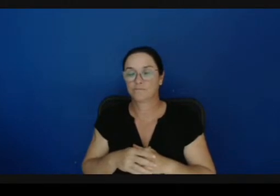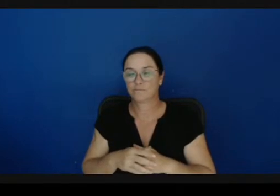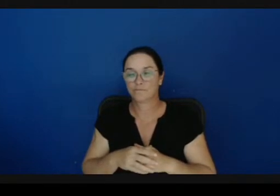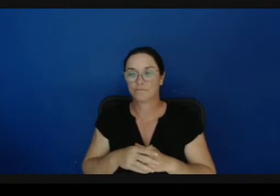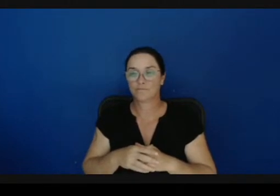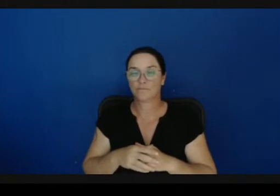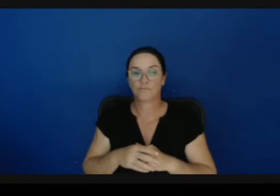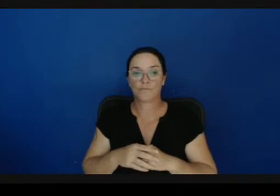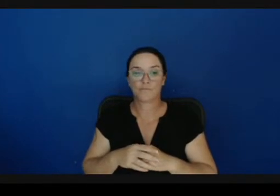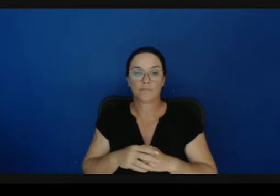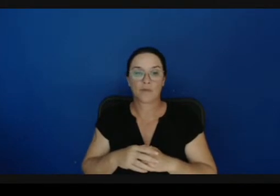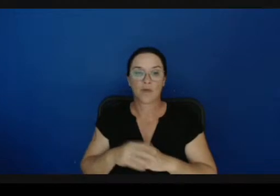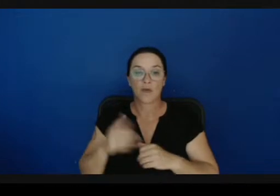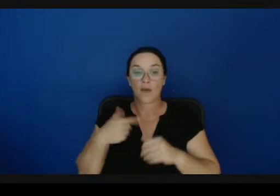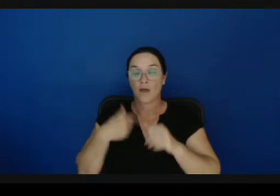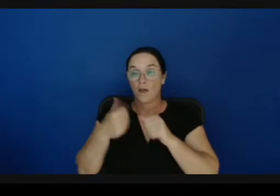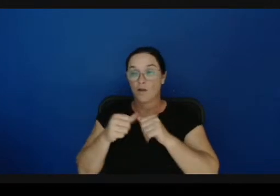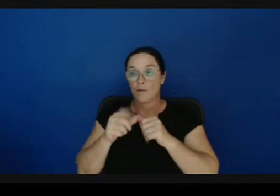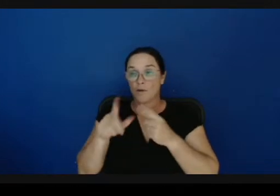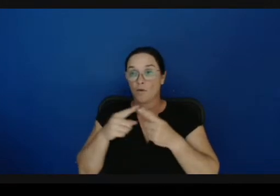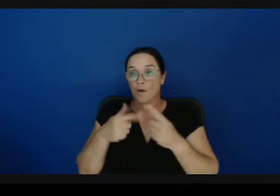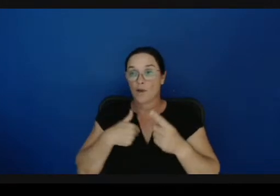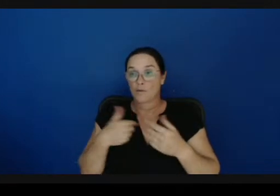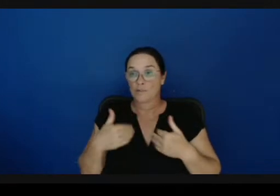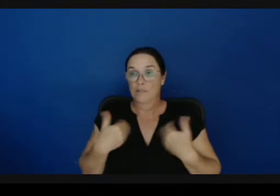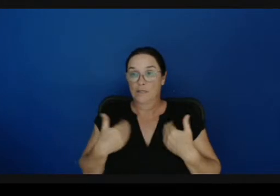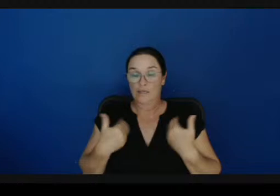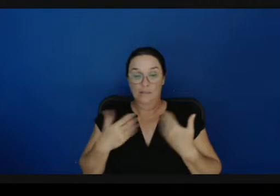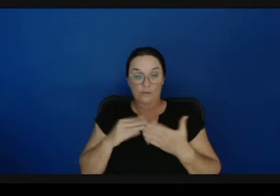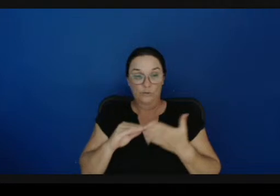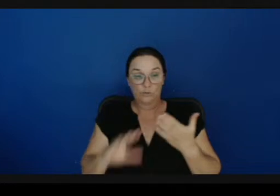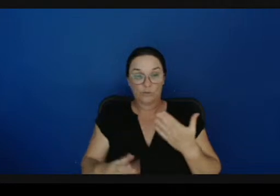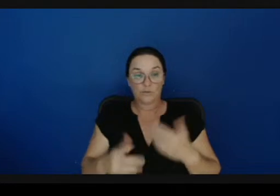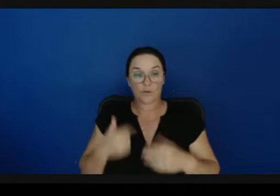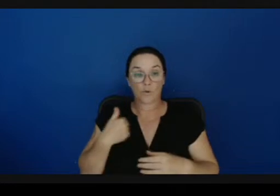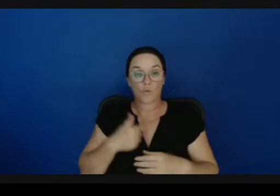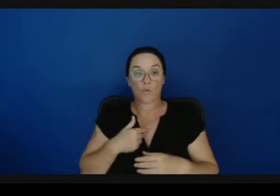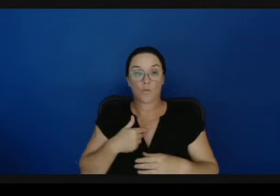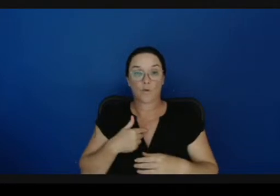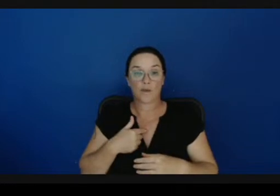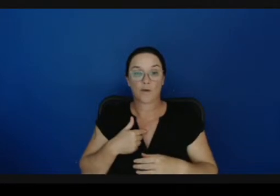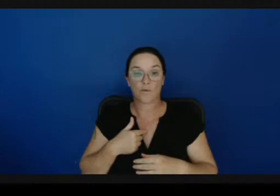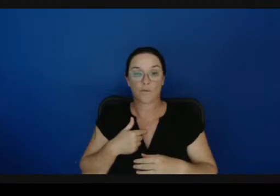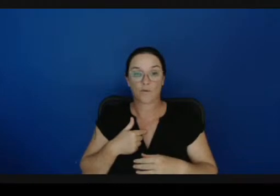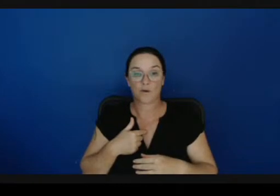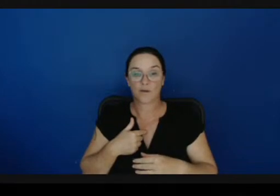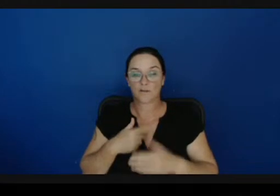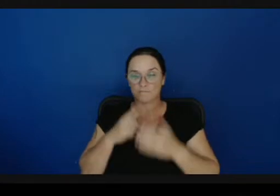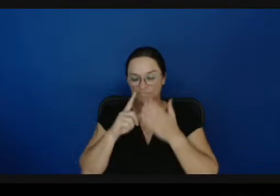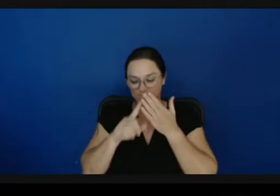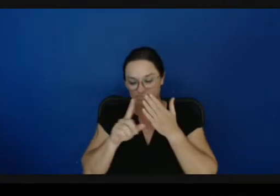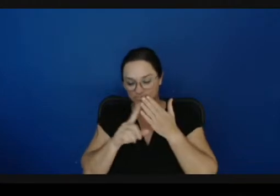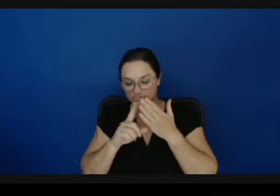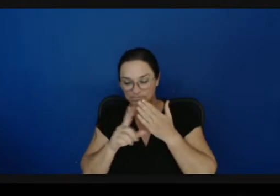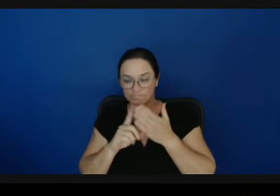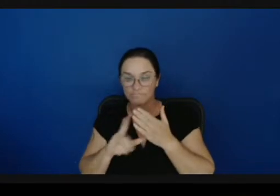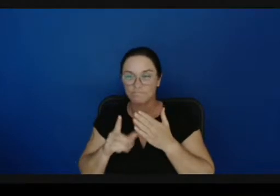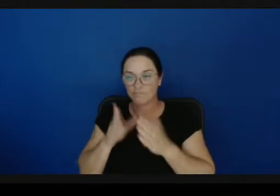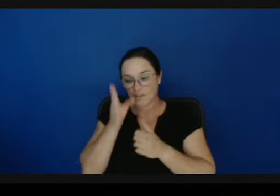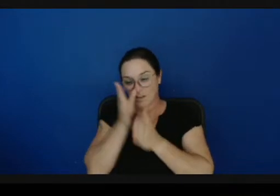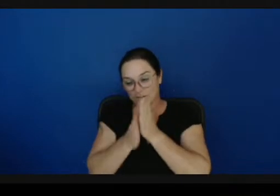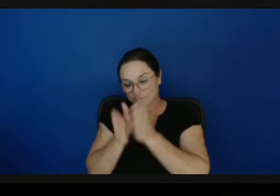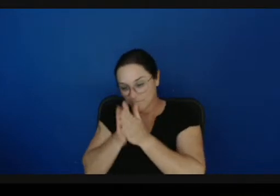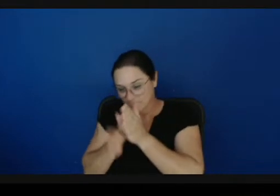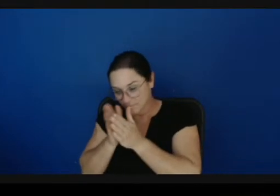groundbreaking technique. When I was a young student, we would look past all these little bubbles in our thin sections to